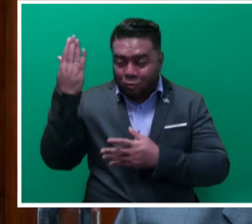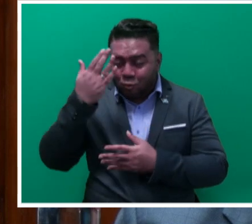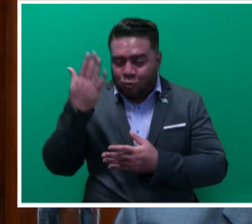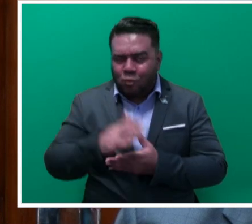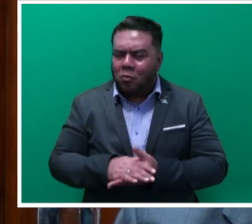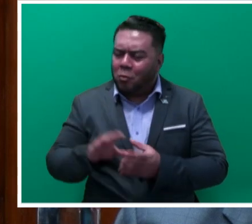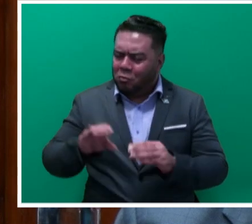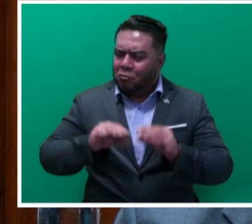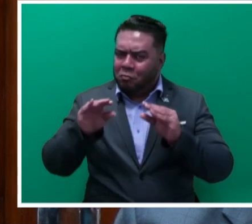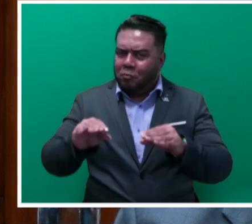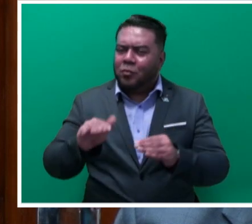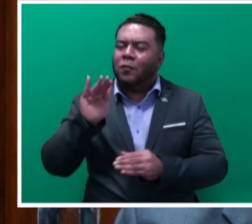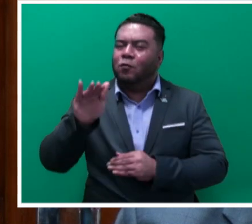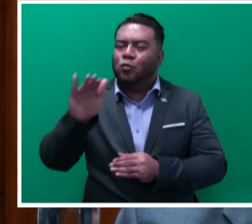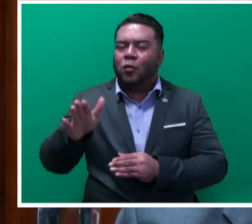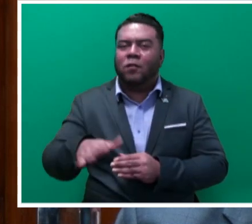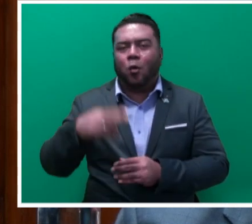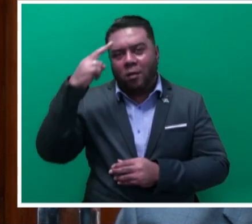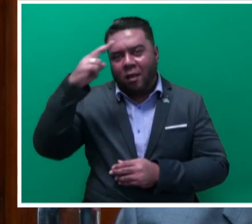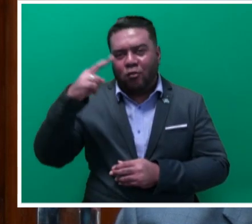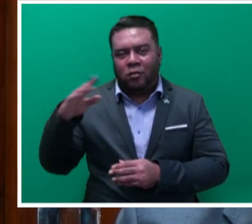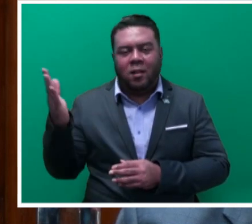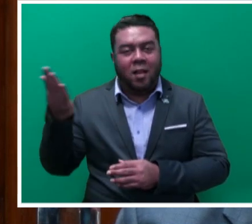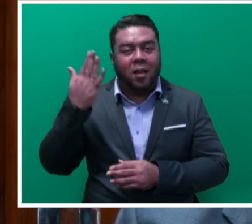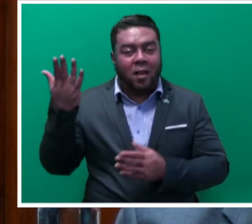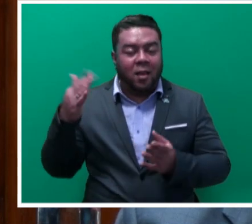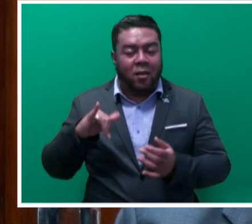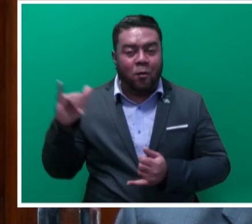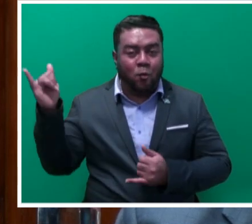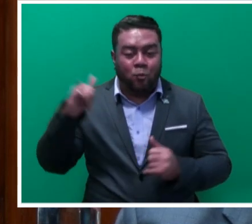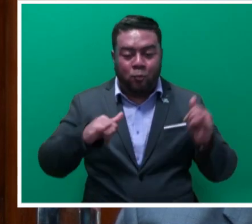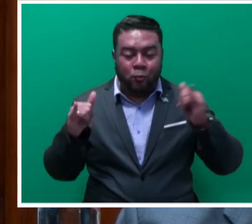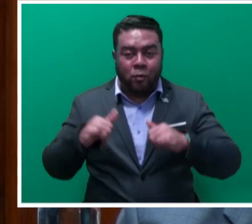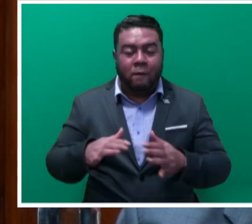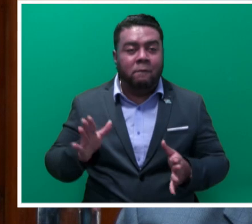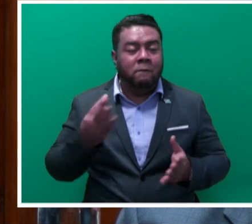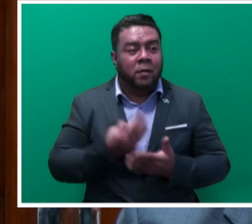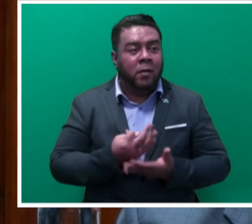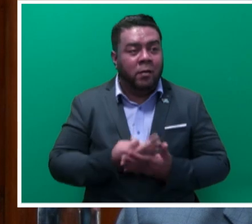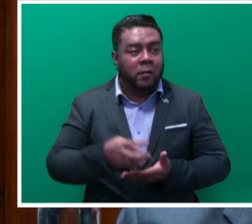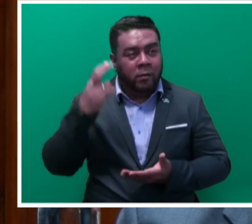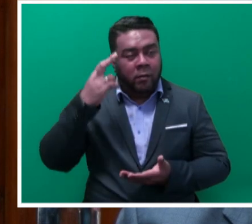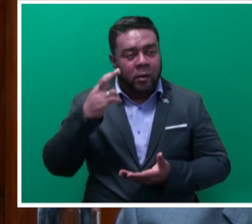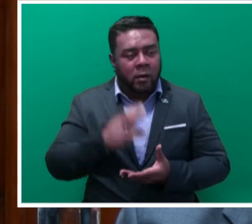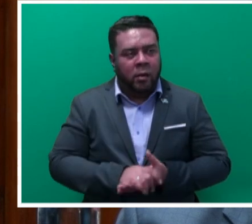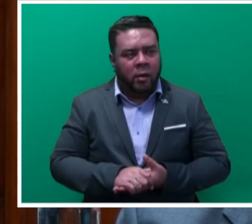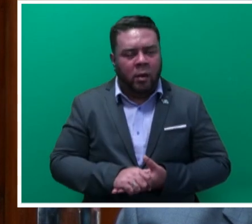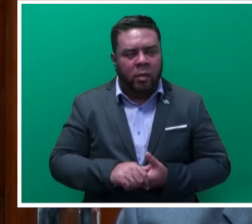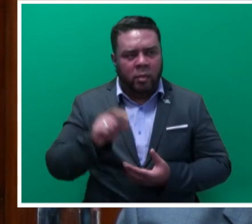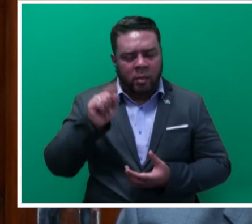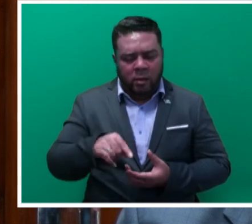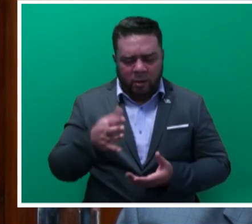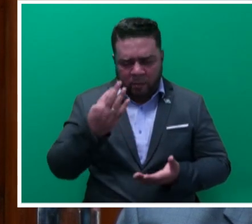investment in the future of our national airline. The financial savings and operational efficiencies realized through this initiative are a